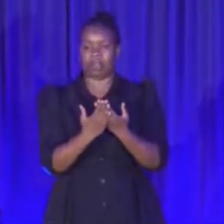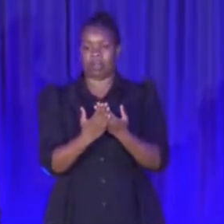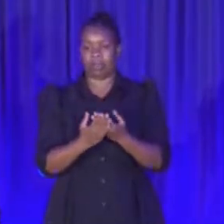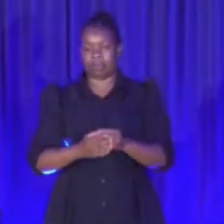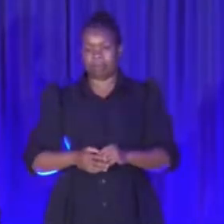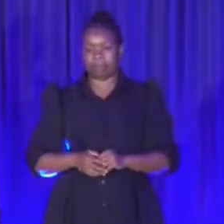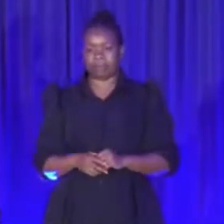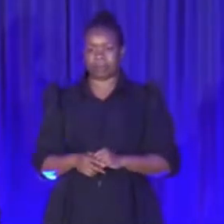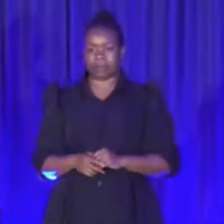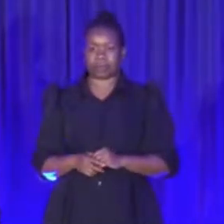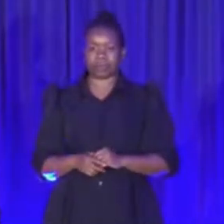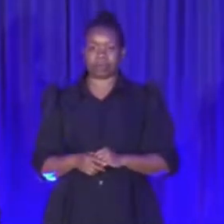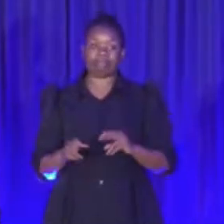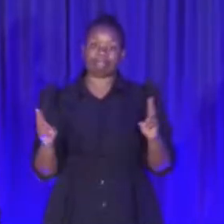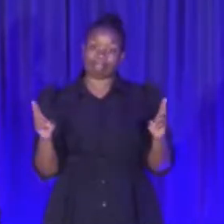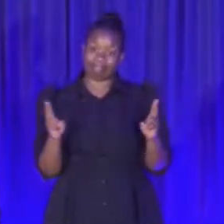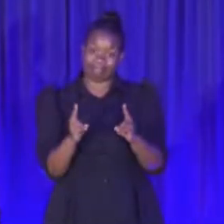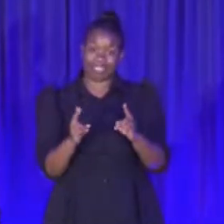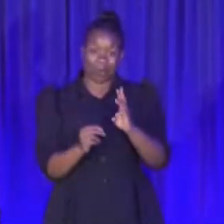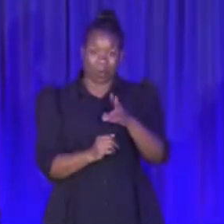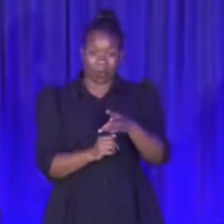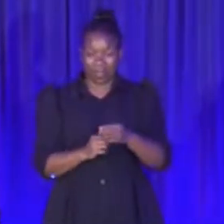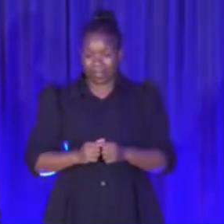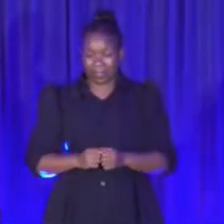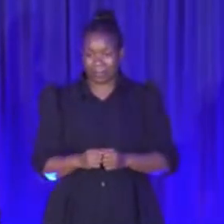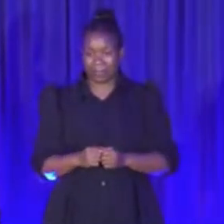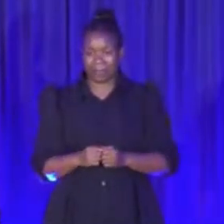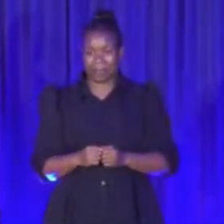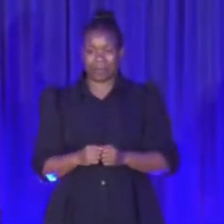effort. In short, we